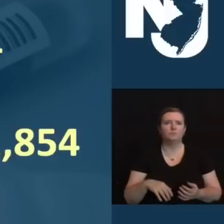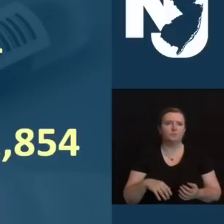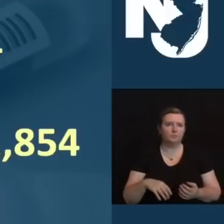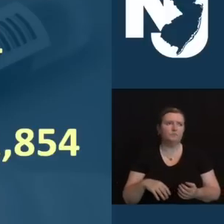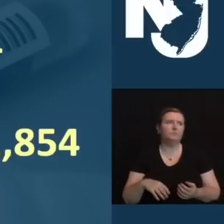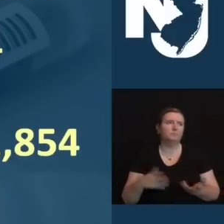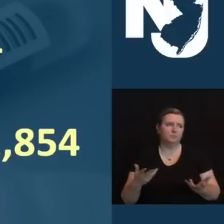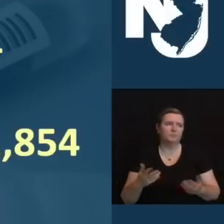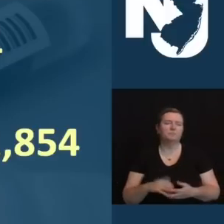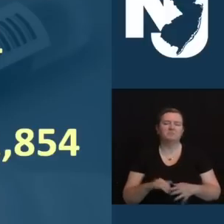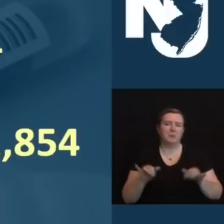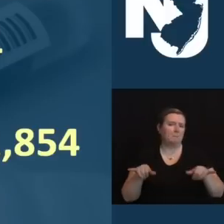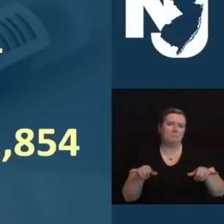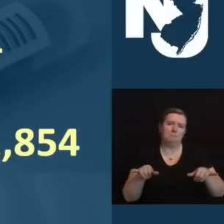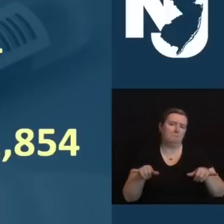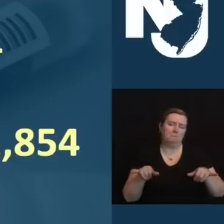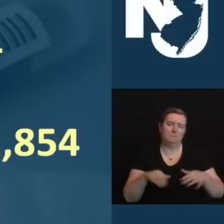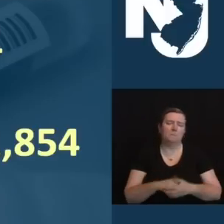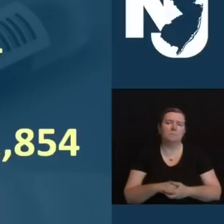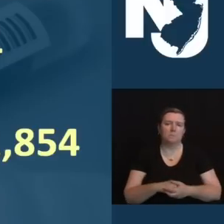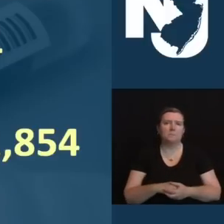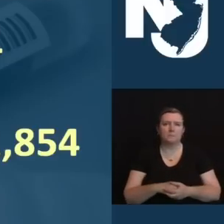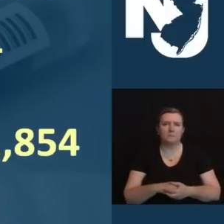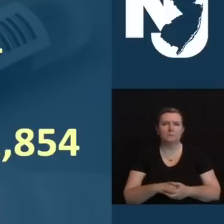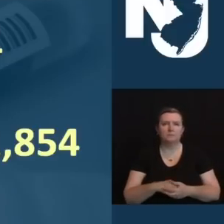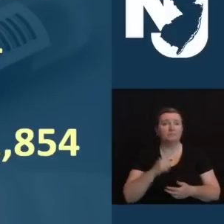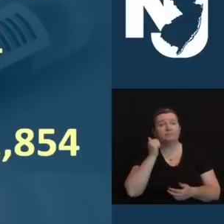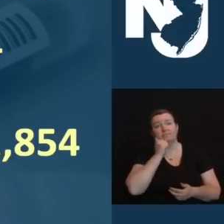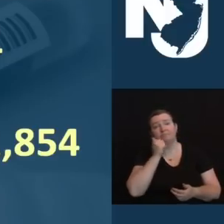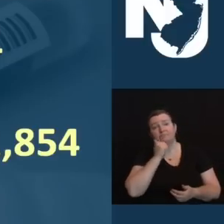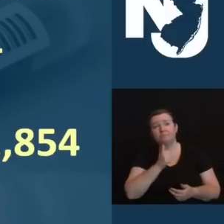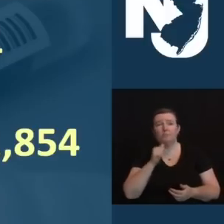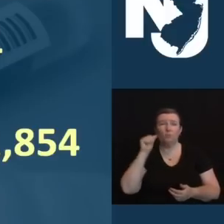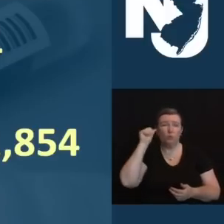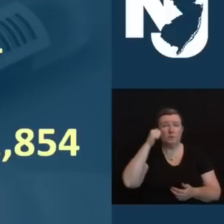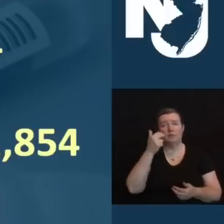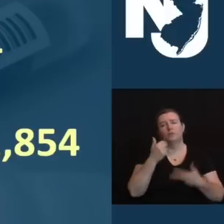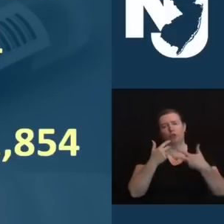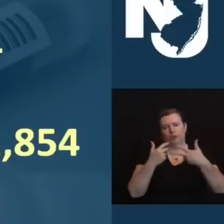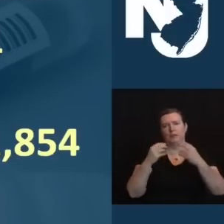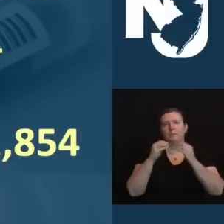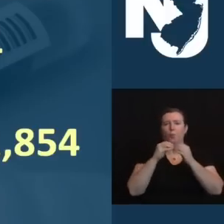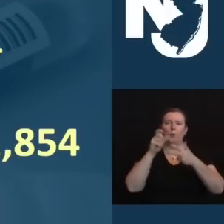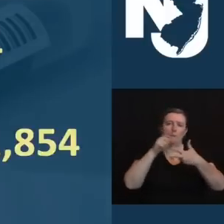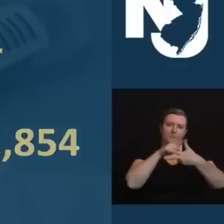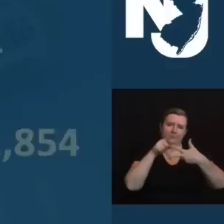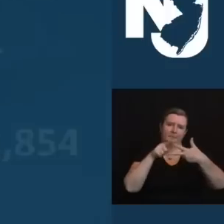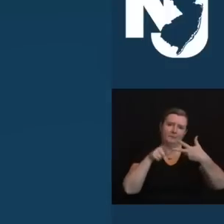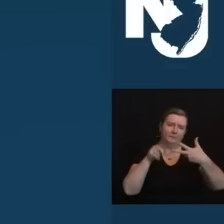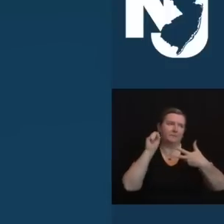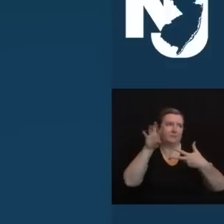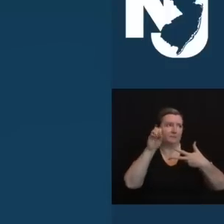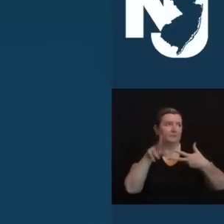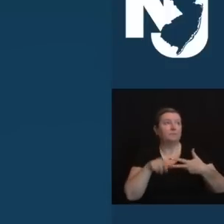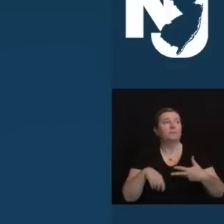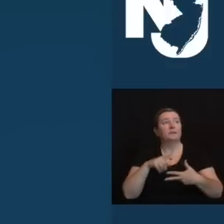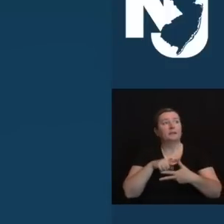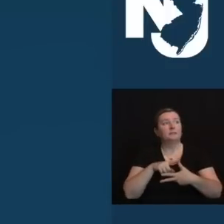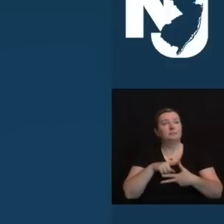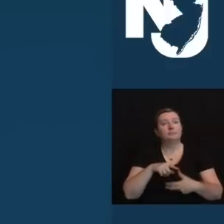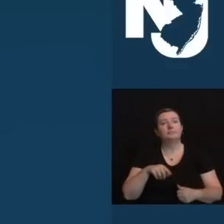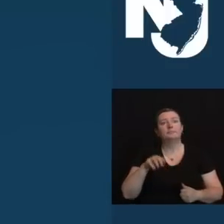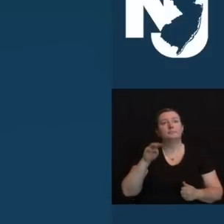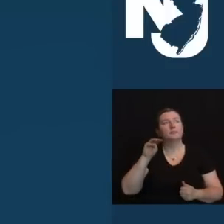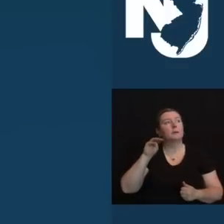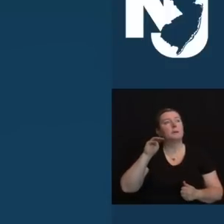1,854. As we do every day, let's remember 3 more of the New Jerseyans who we lost. We'll start in